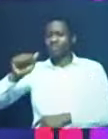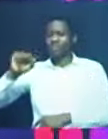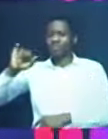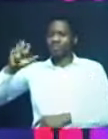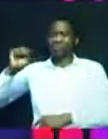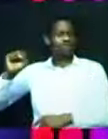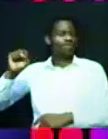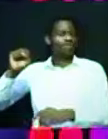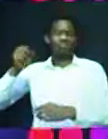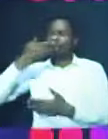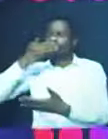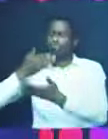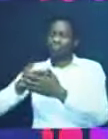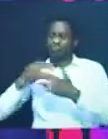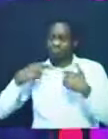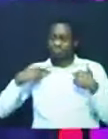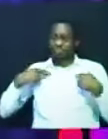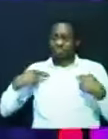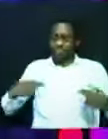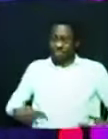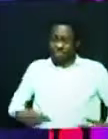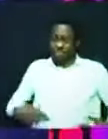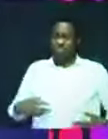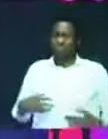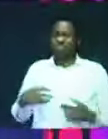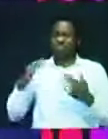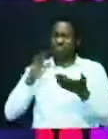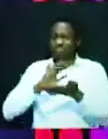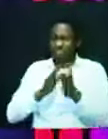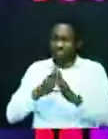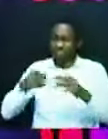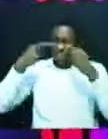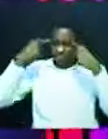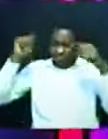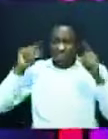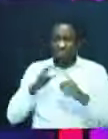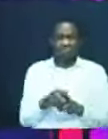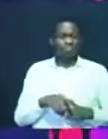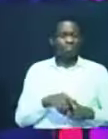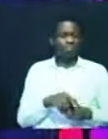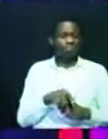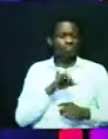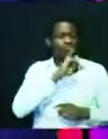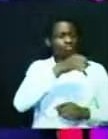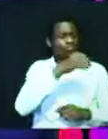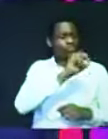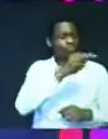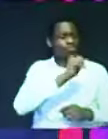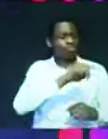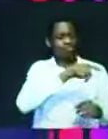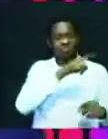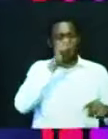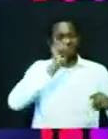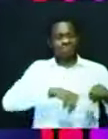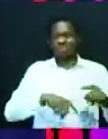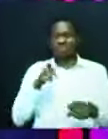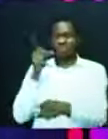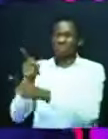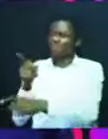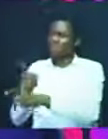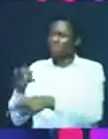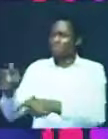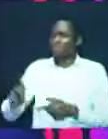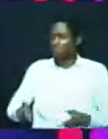and prosperity. He cannot sustain his life. So he prays to the one who